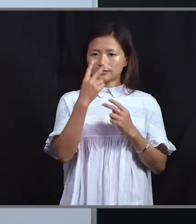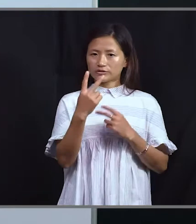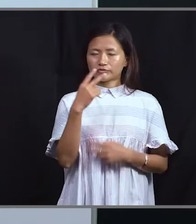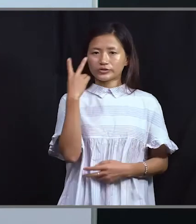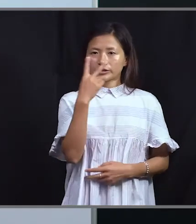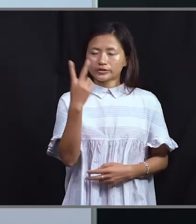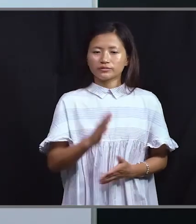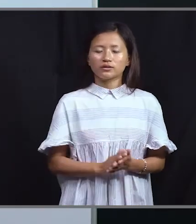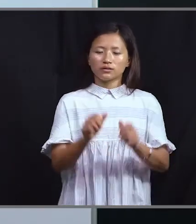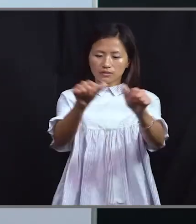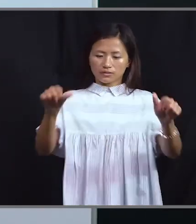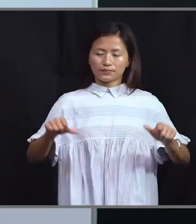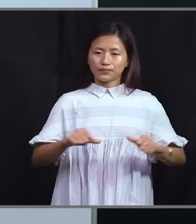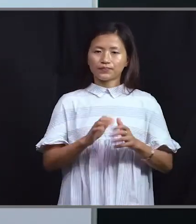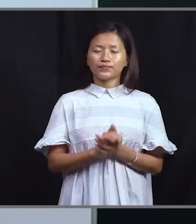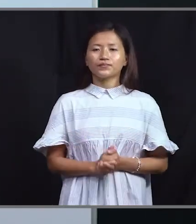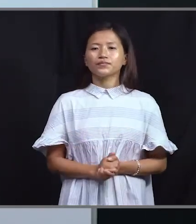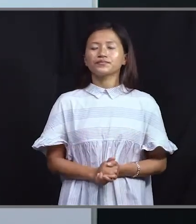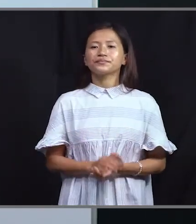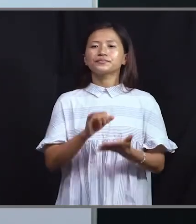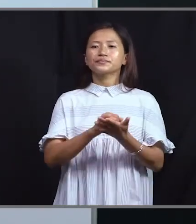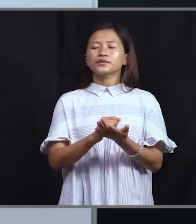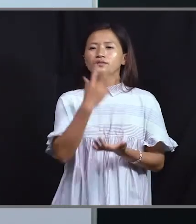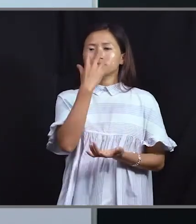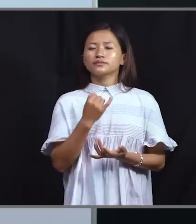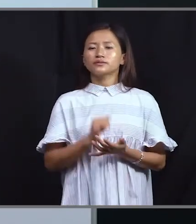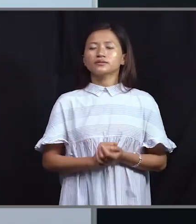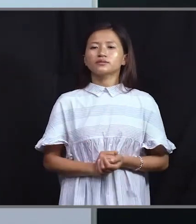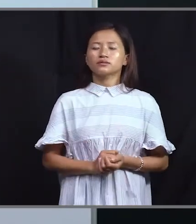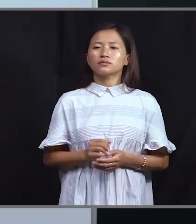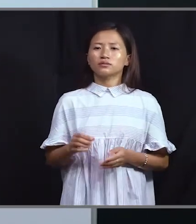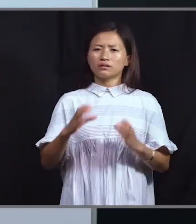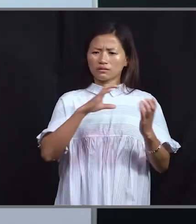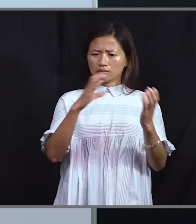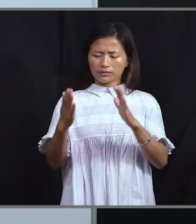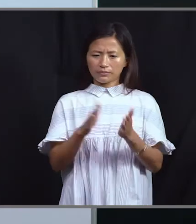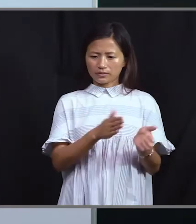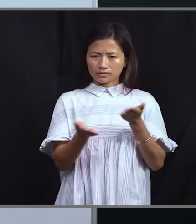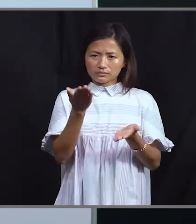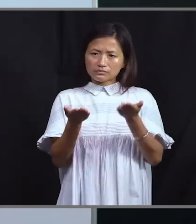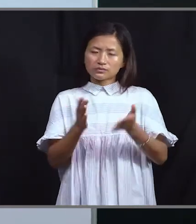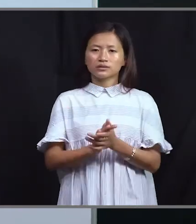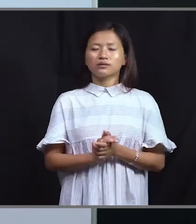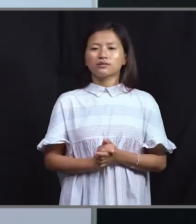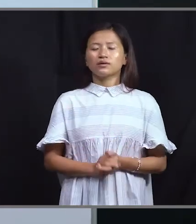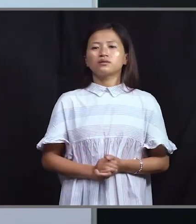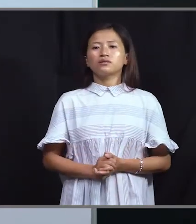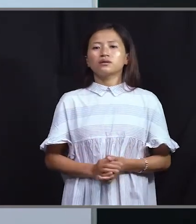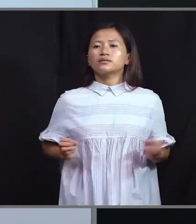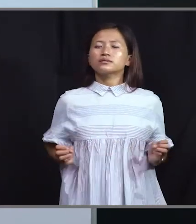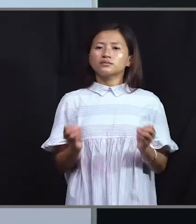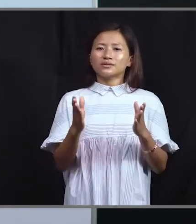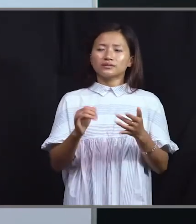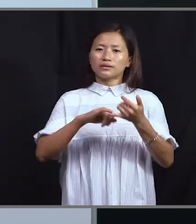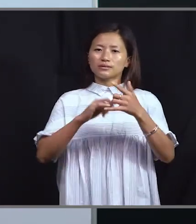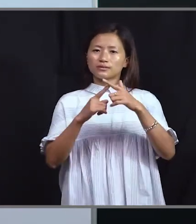monitoring area, okay? So that's why it says that it involves comparing the actual performance with the established